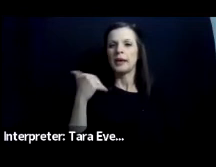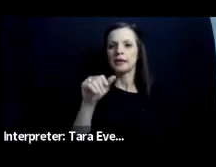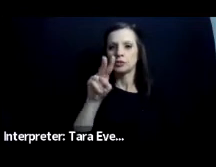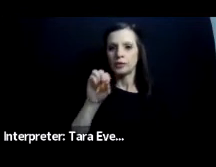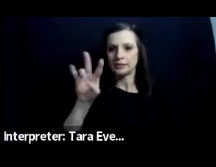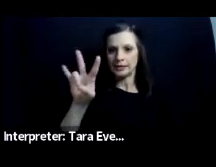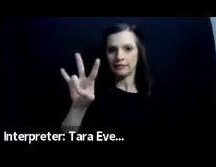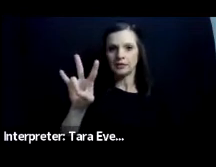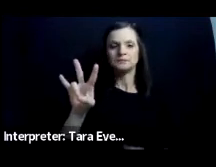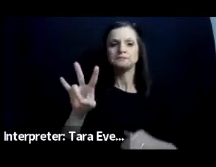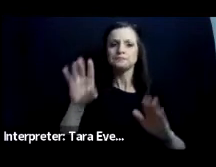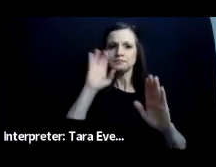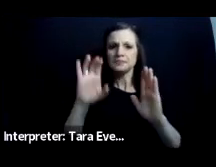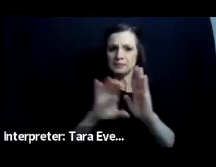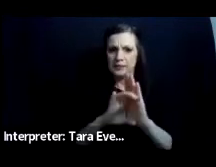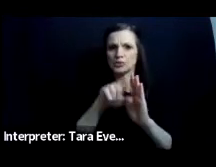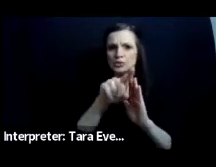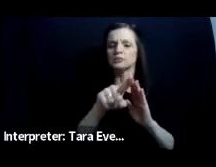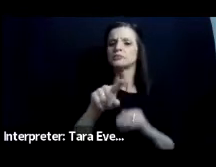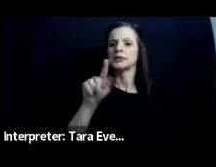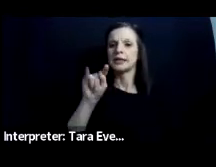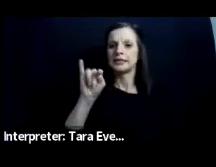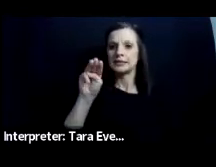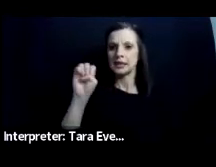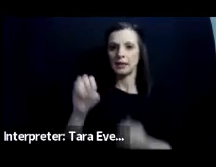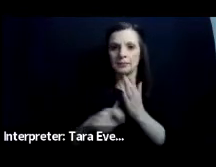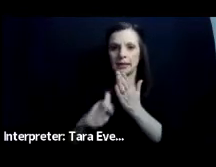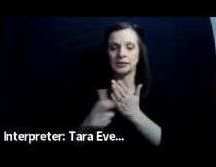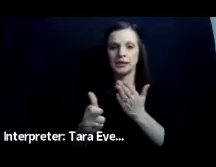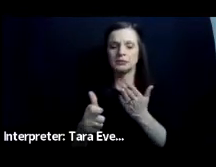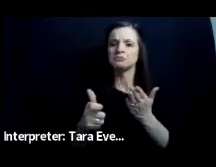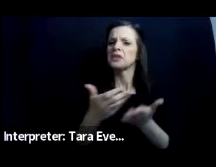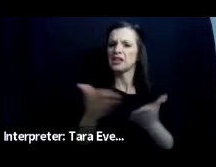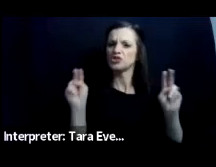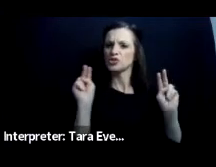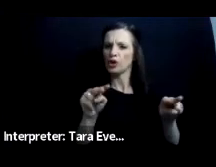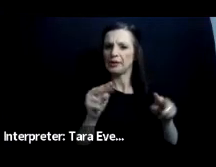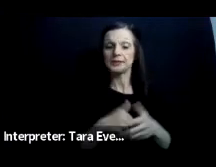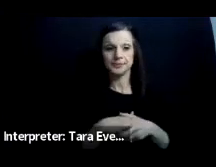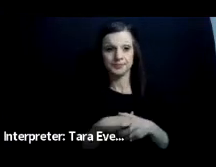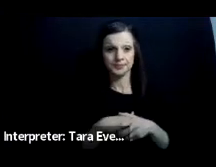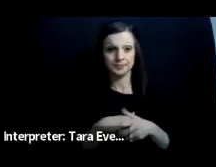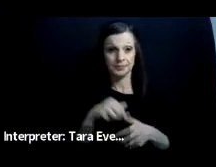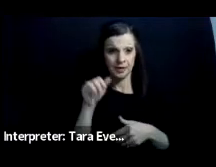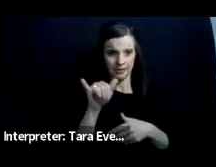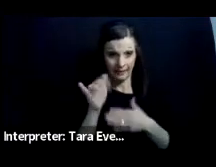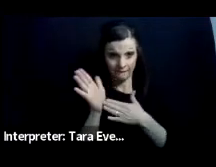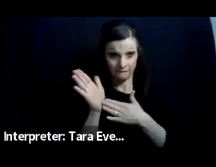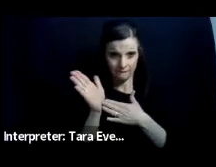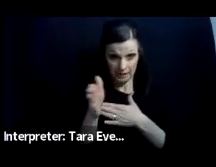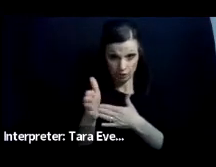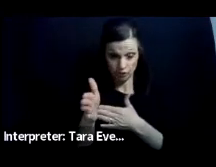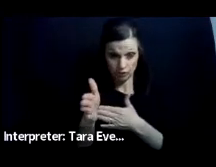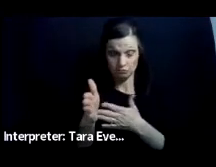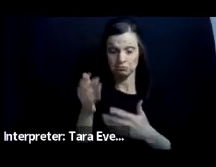magazine. And, you know, let's just look at it. That fish supposedly represents